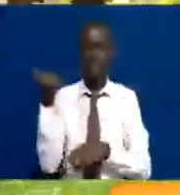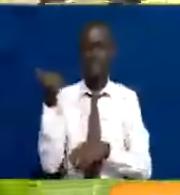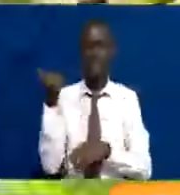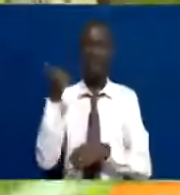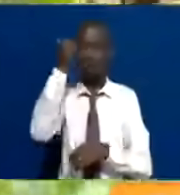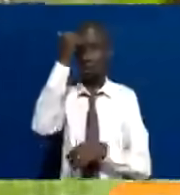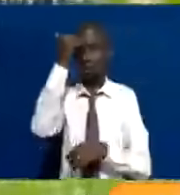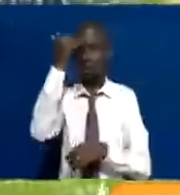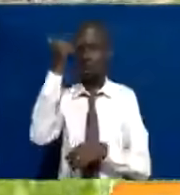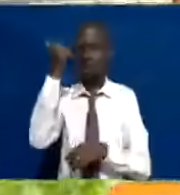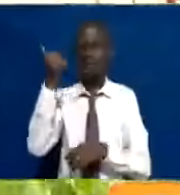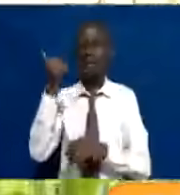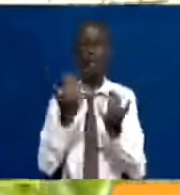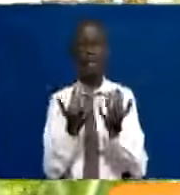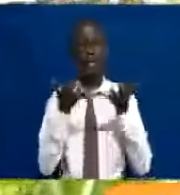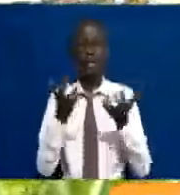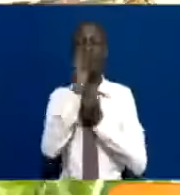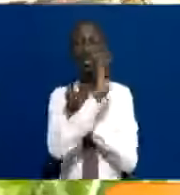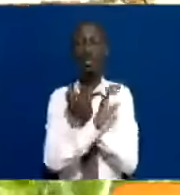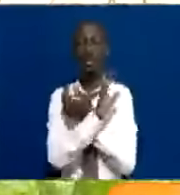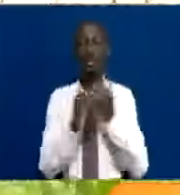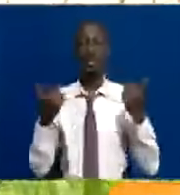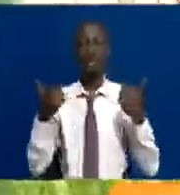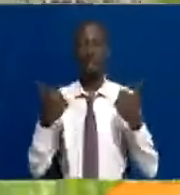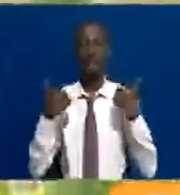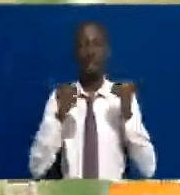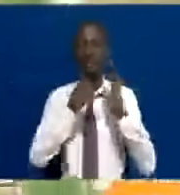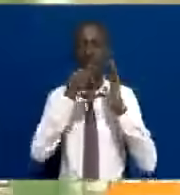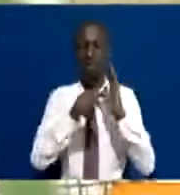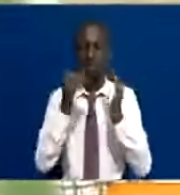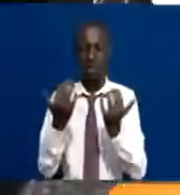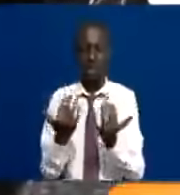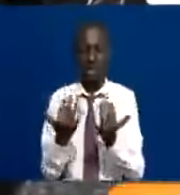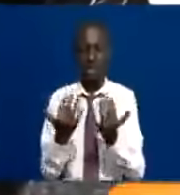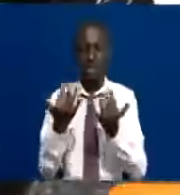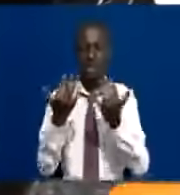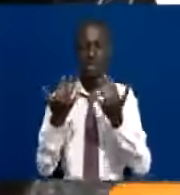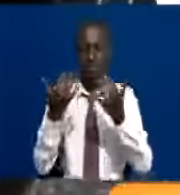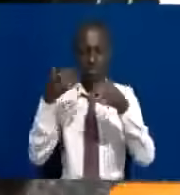to the availability of the grass in the country. They then take the grass to the laboratory,